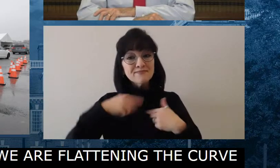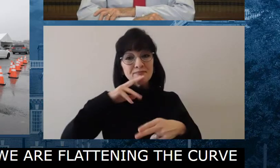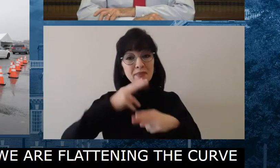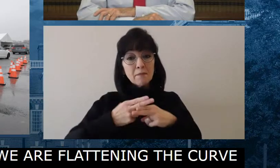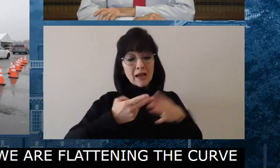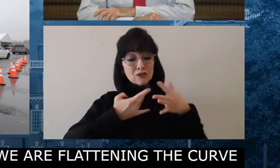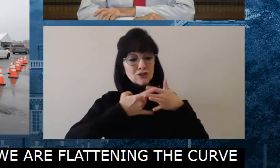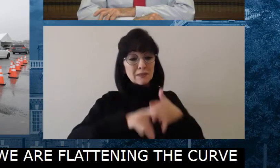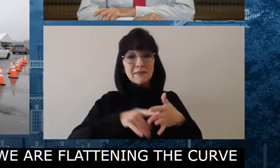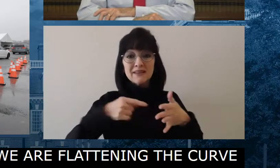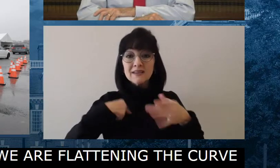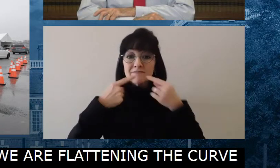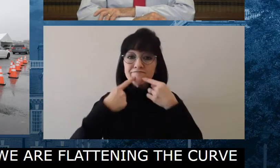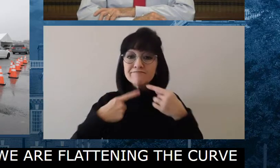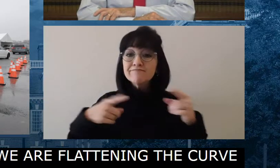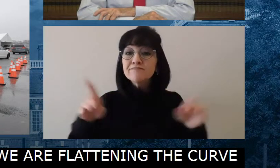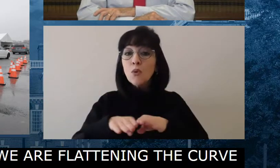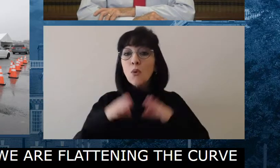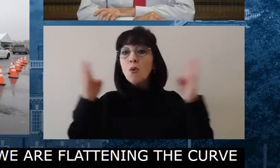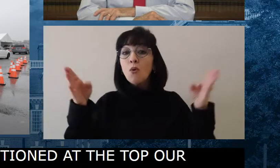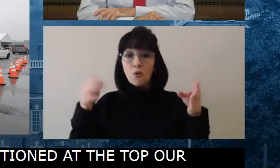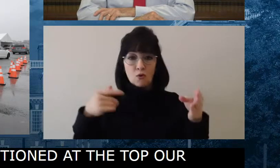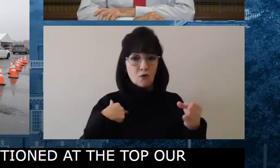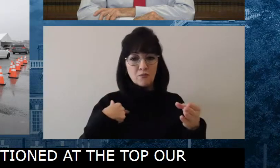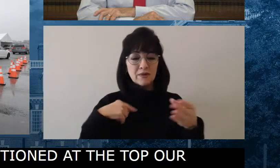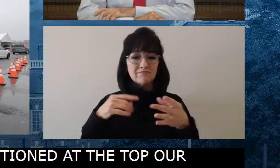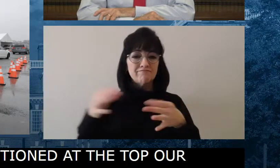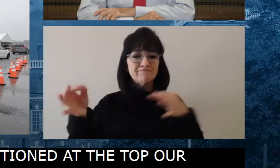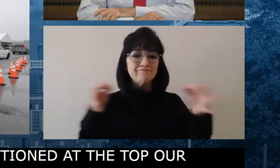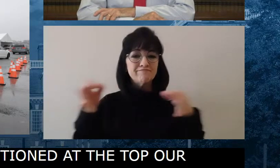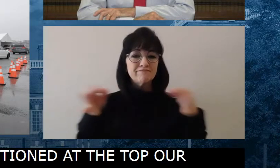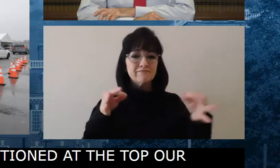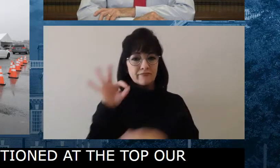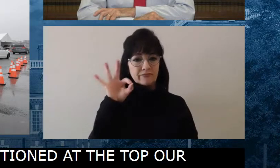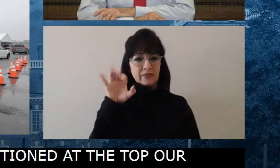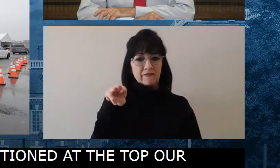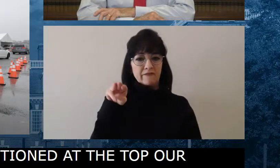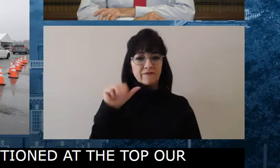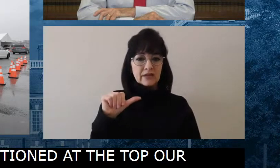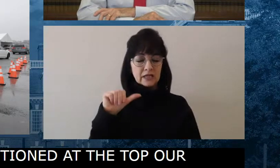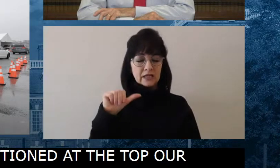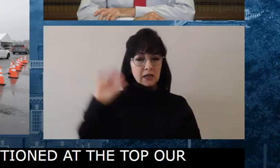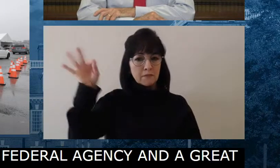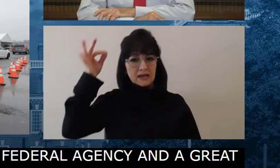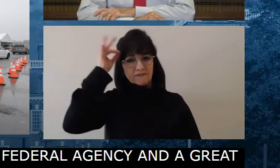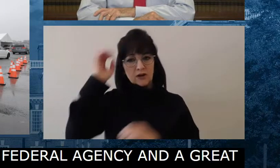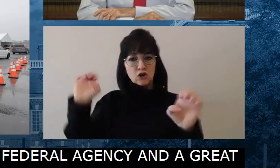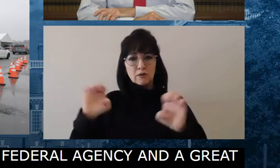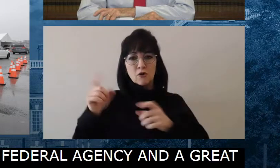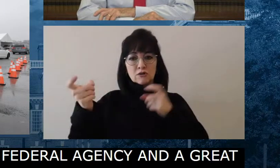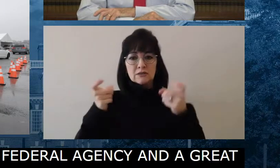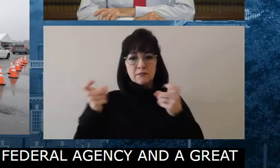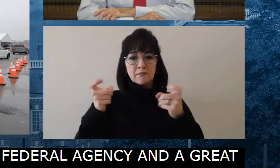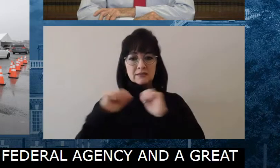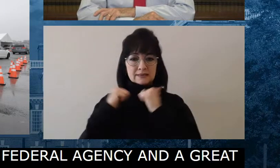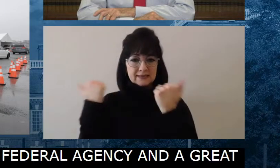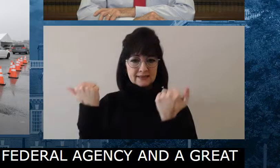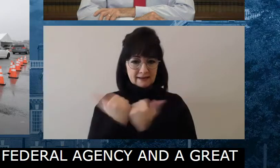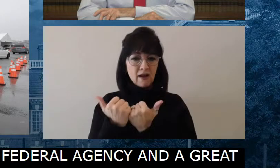federal agency, a great partnership between the state of Delaware and the Federal Emergency Management